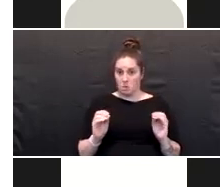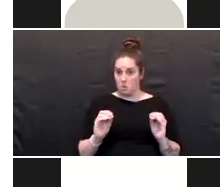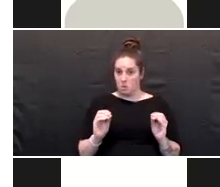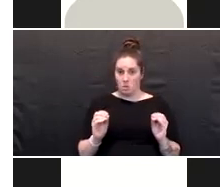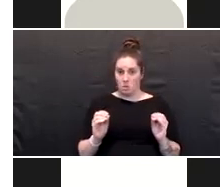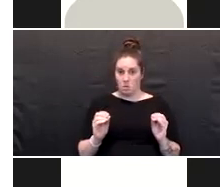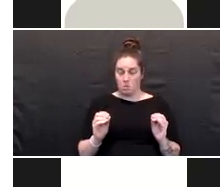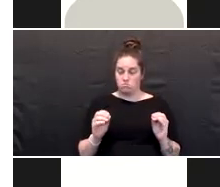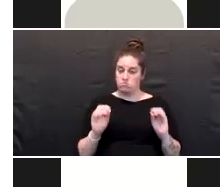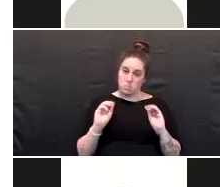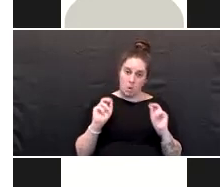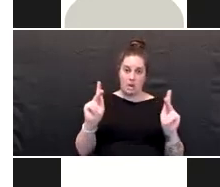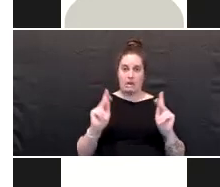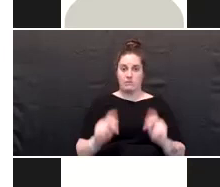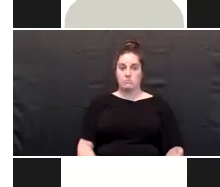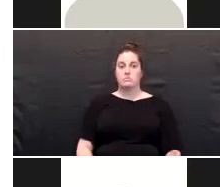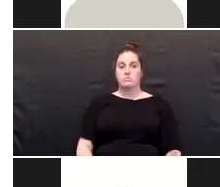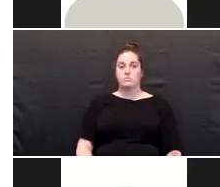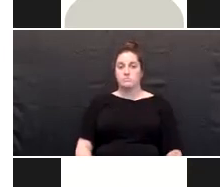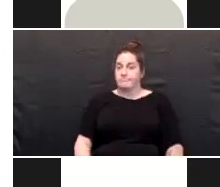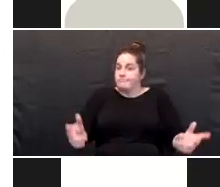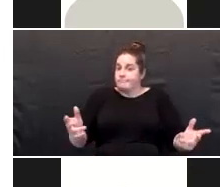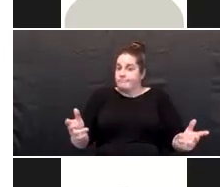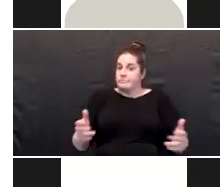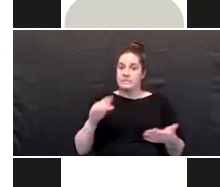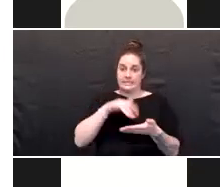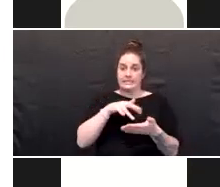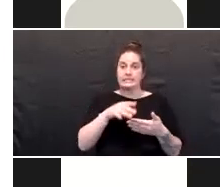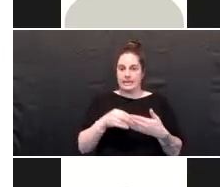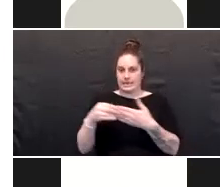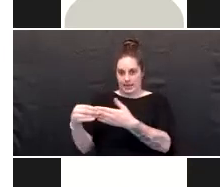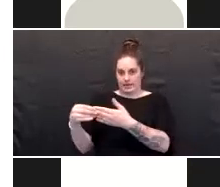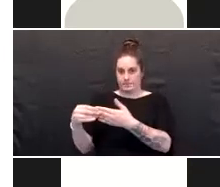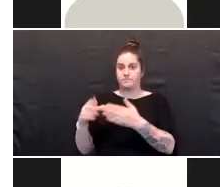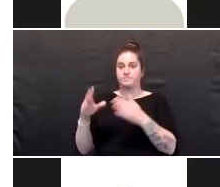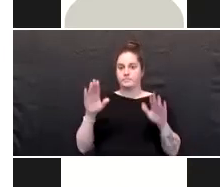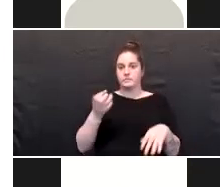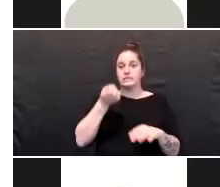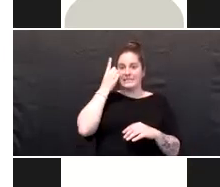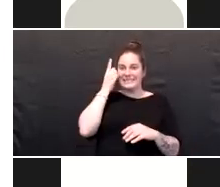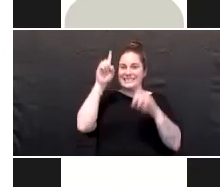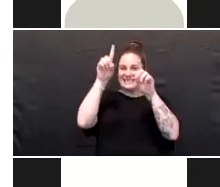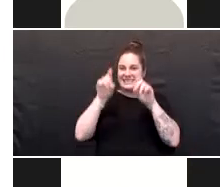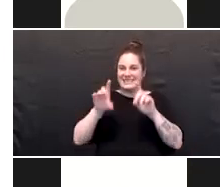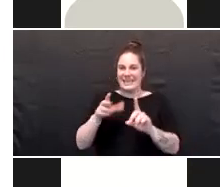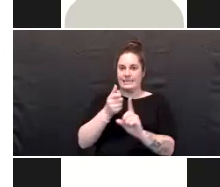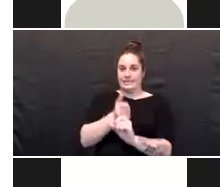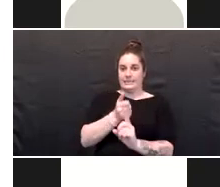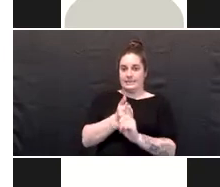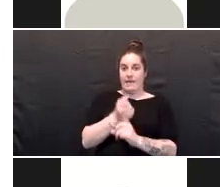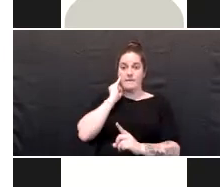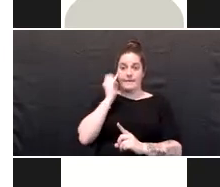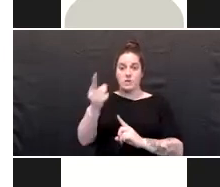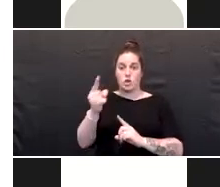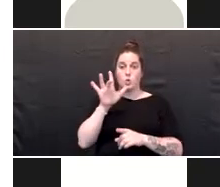Okay. All right. That's the study guide. Now, the actual midterm exam, if you click,